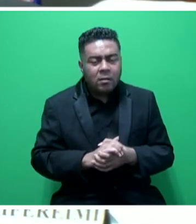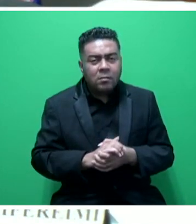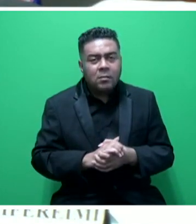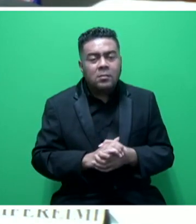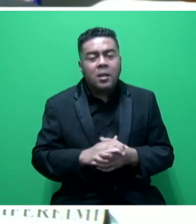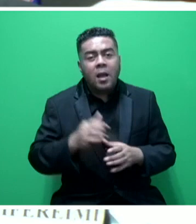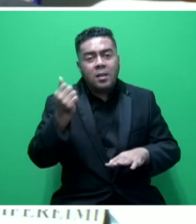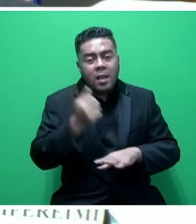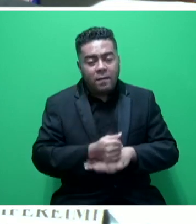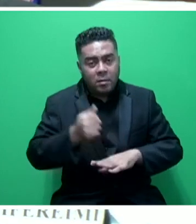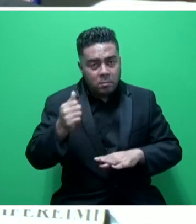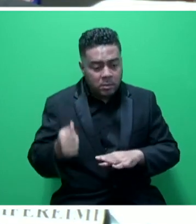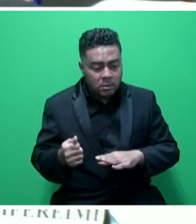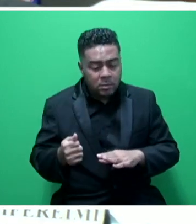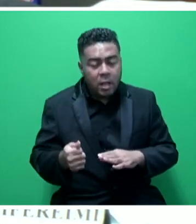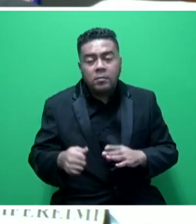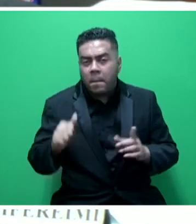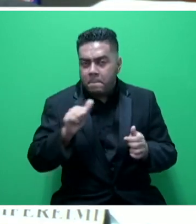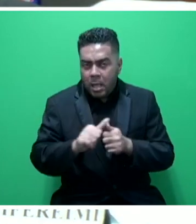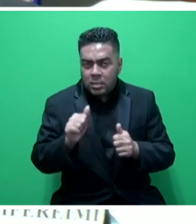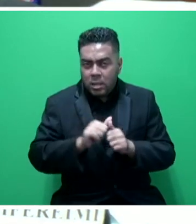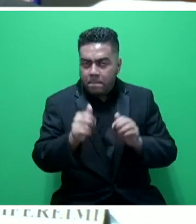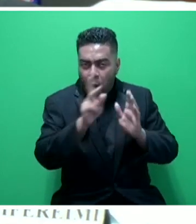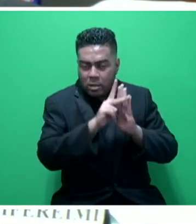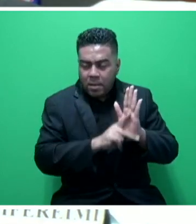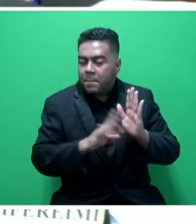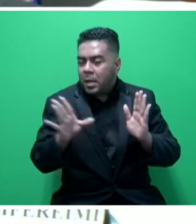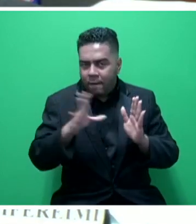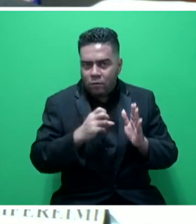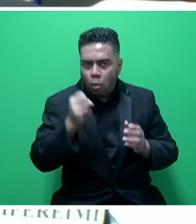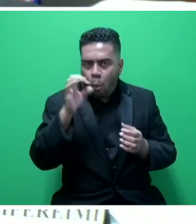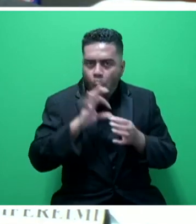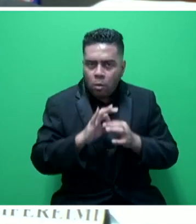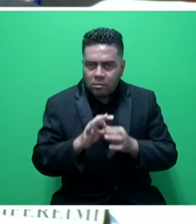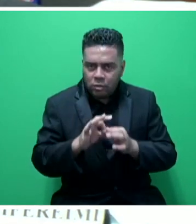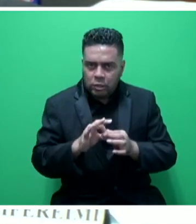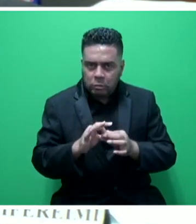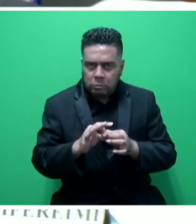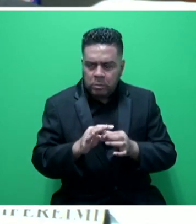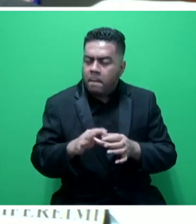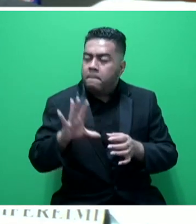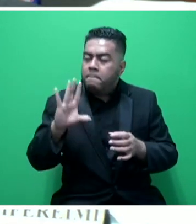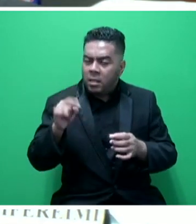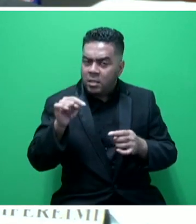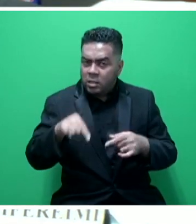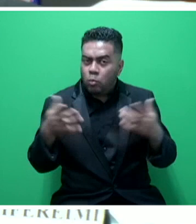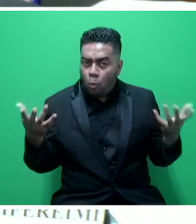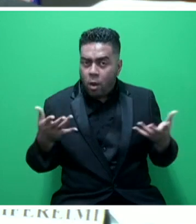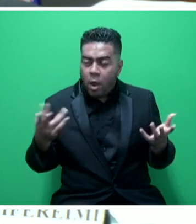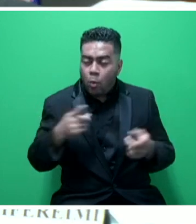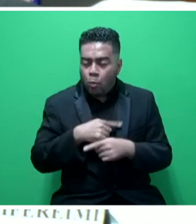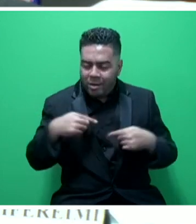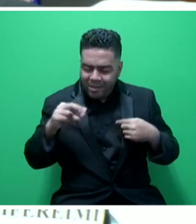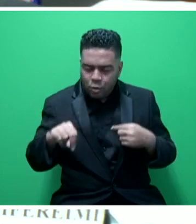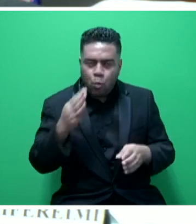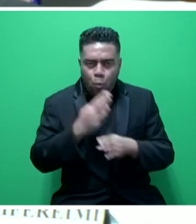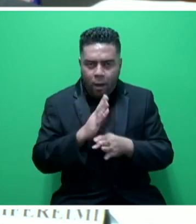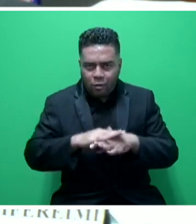best policies, but of course there has to be ownership as well. And of course, this is where we need to work